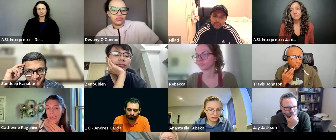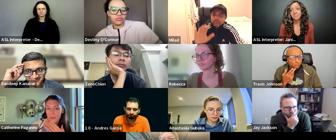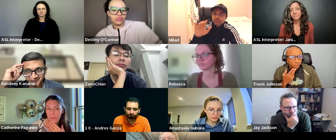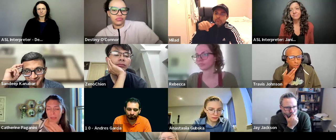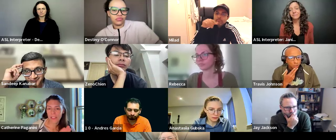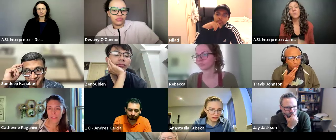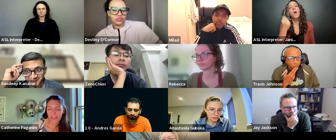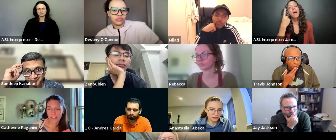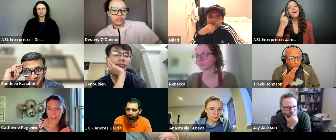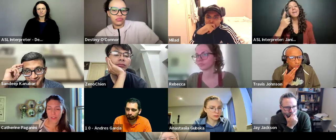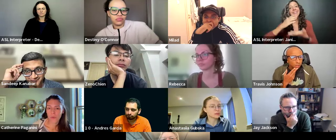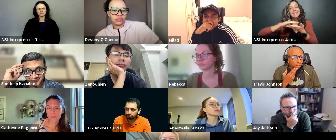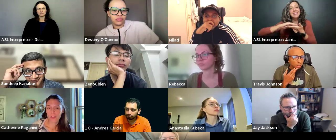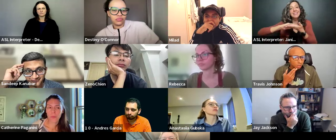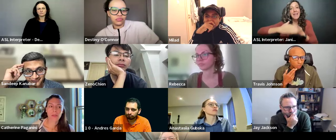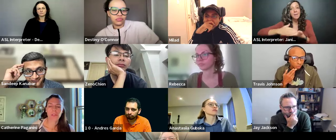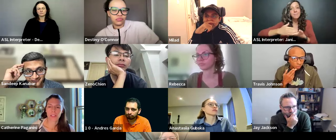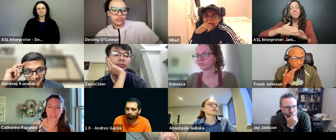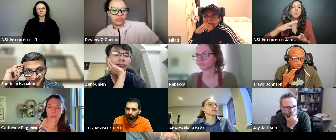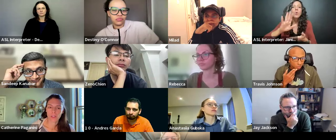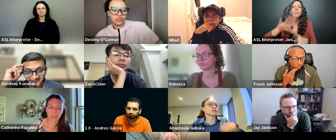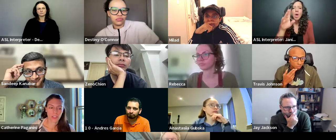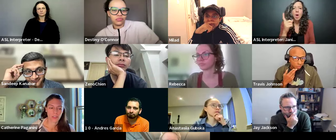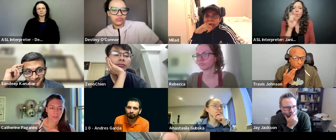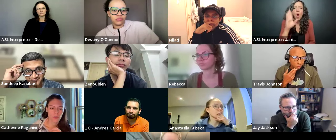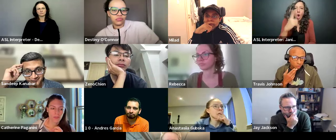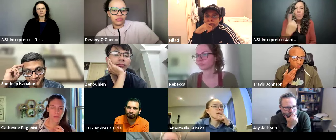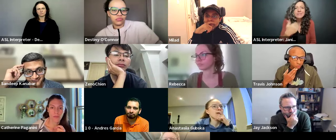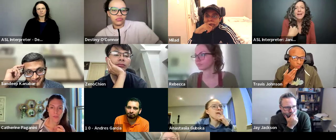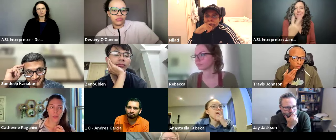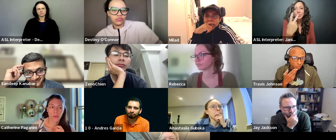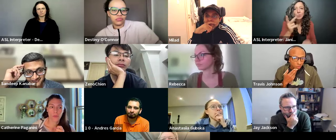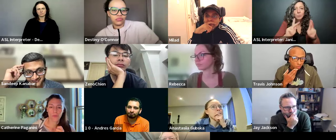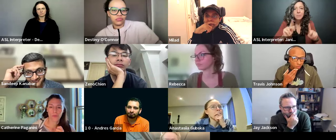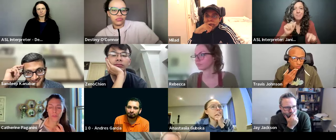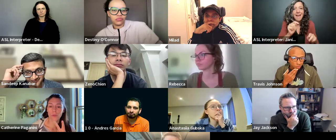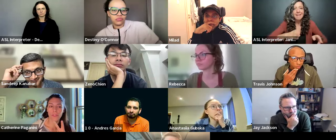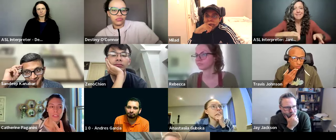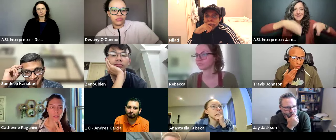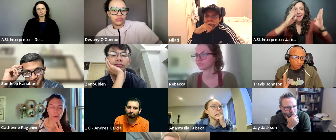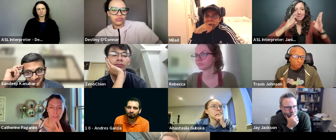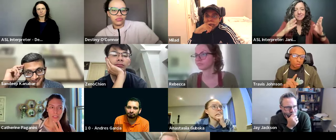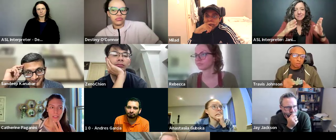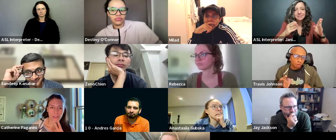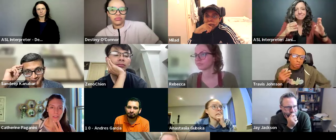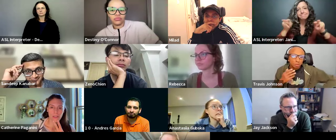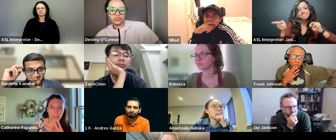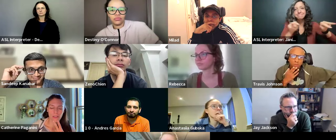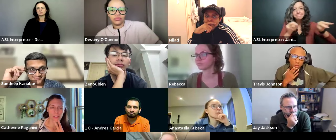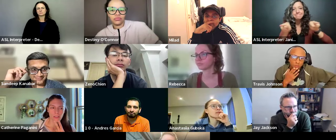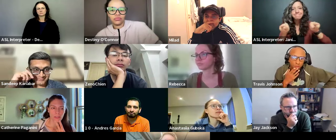Well, the laptop, I mean, there should always be two people at the kiosk, right? So two of us should always be